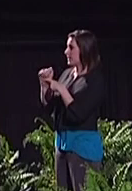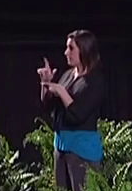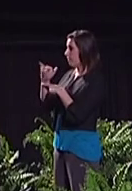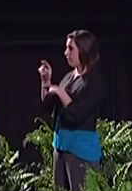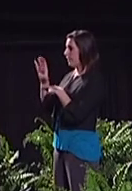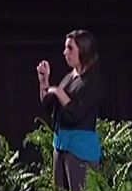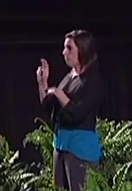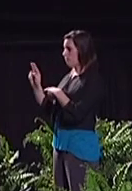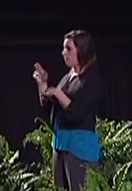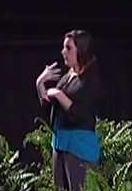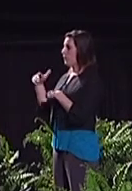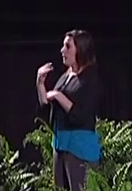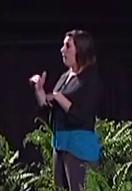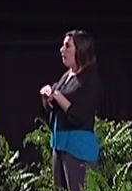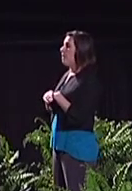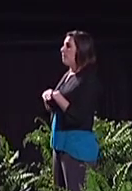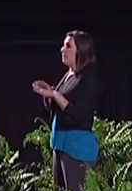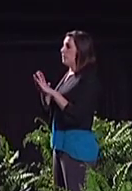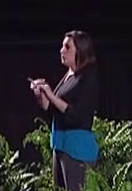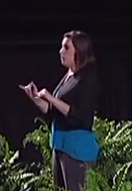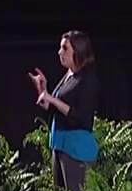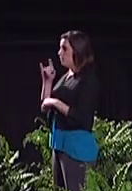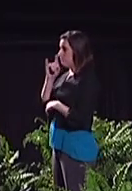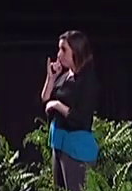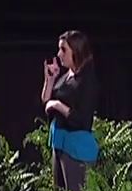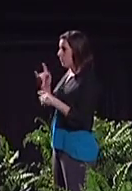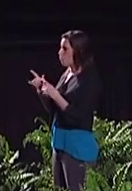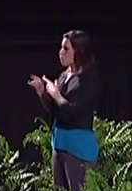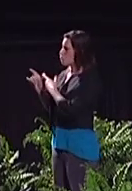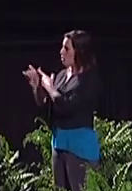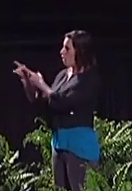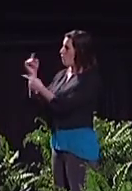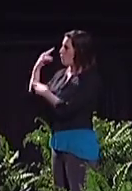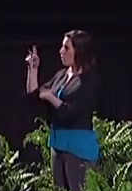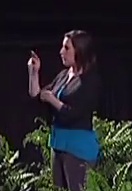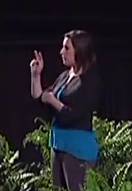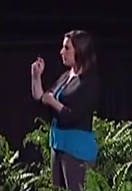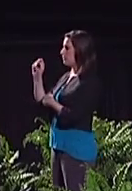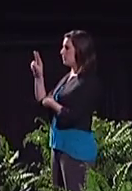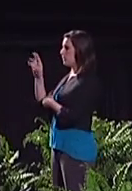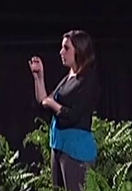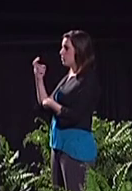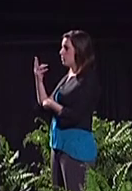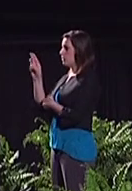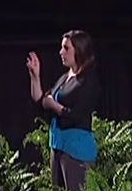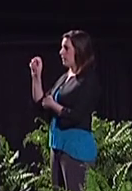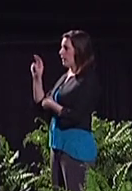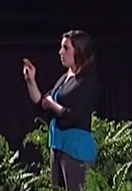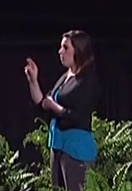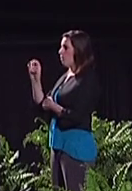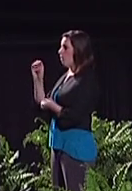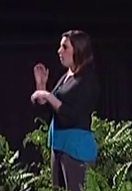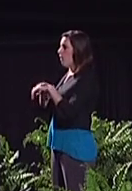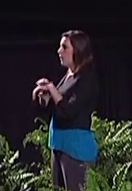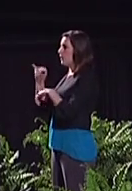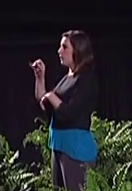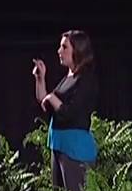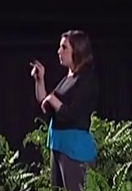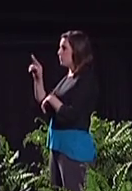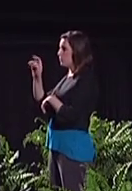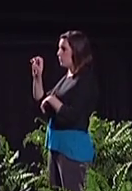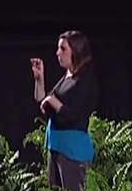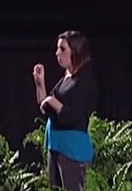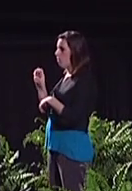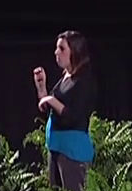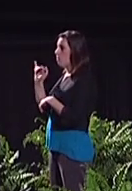and had the kid, a seven-year-old, run for a touchdown on YouTube, and had the entire team put him on his shoulders. So that's the